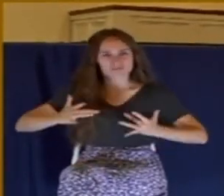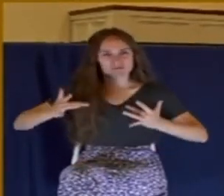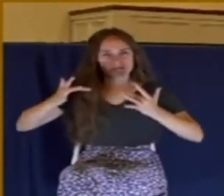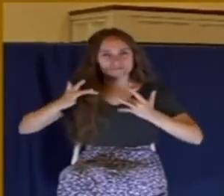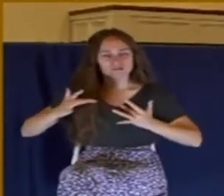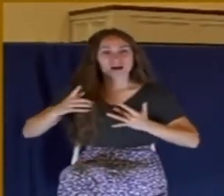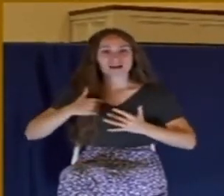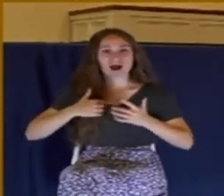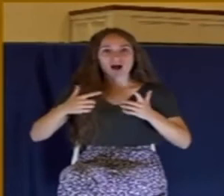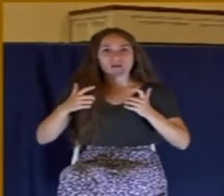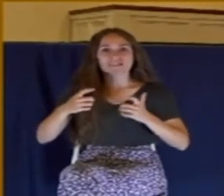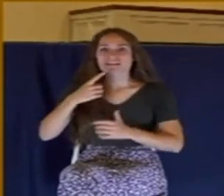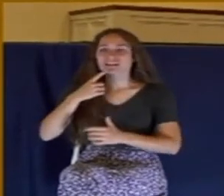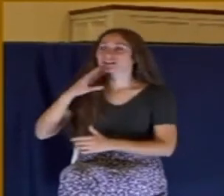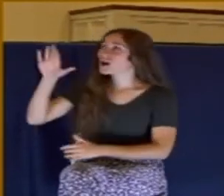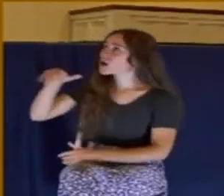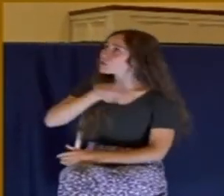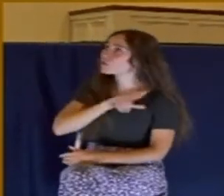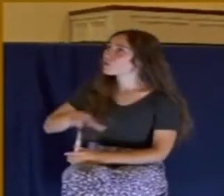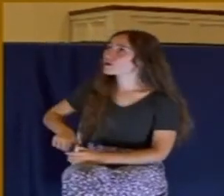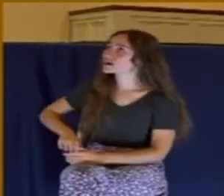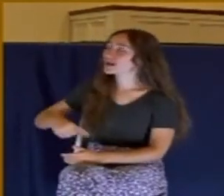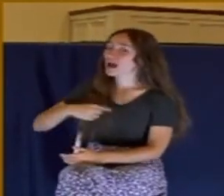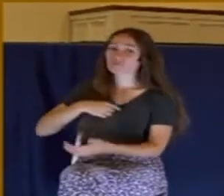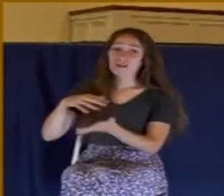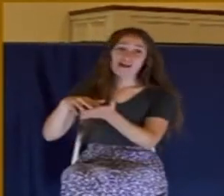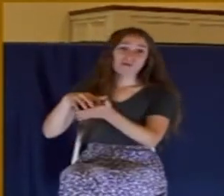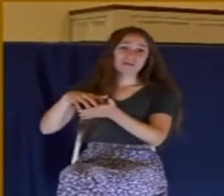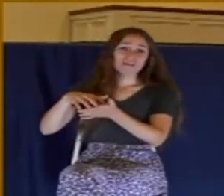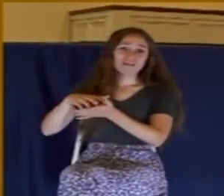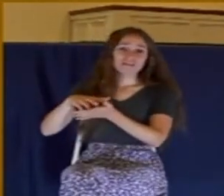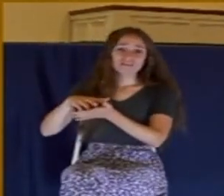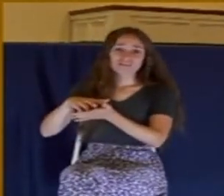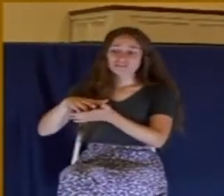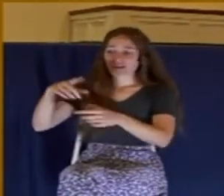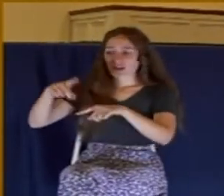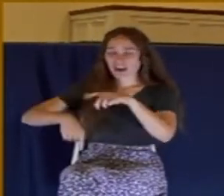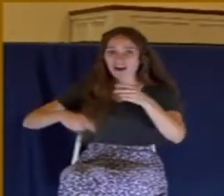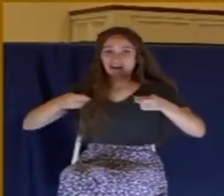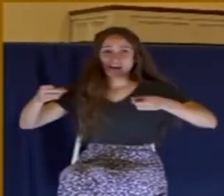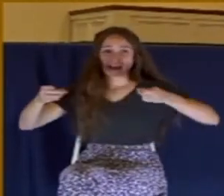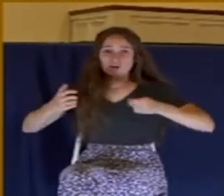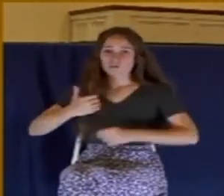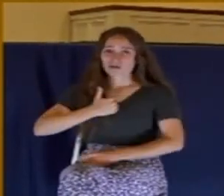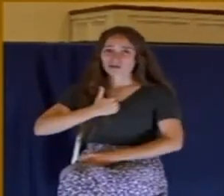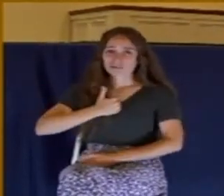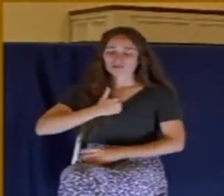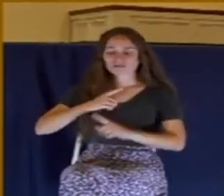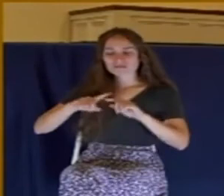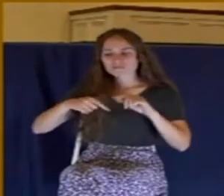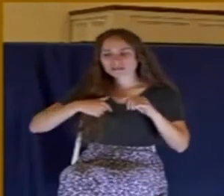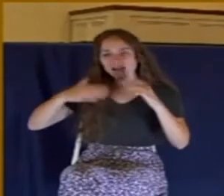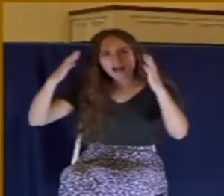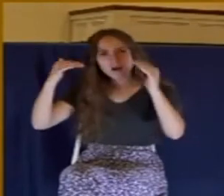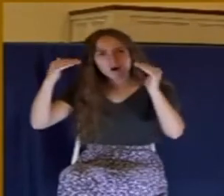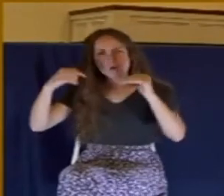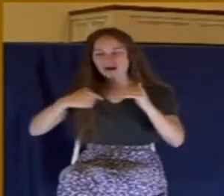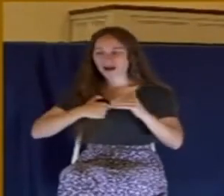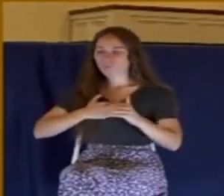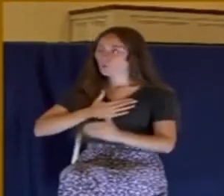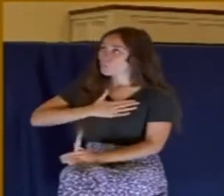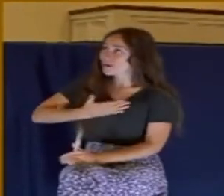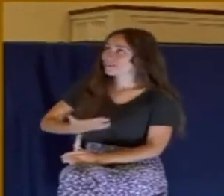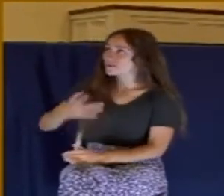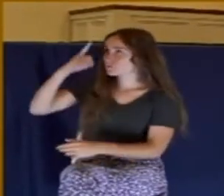I am helpless indeed in myself, but I hope I am willing without reservation that thou shouldst help me. You know what he's saying